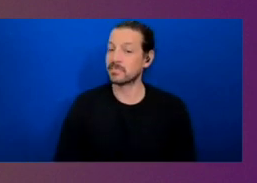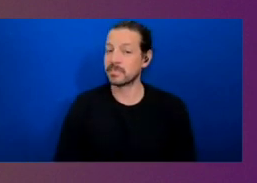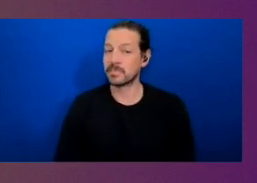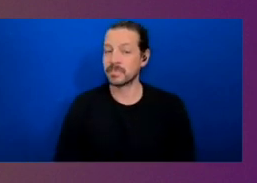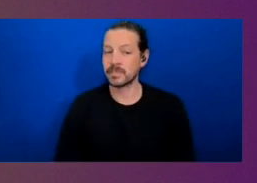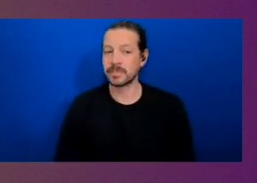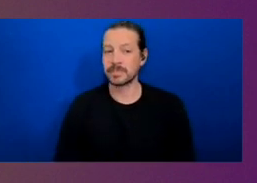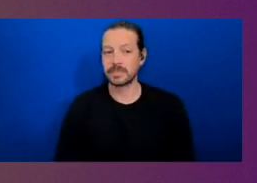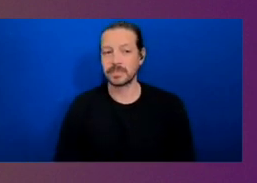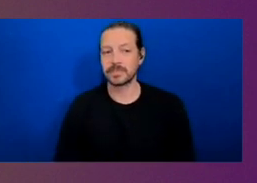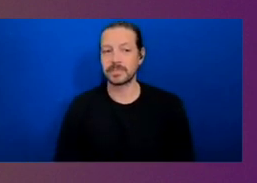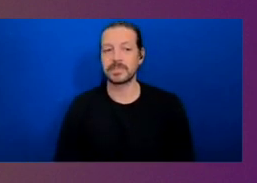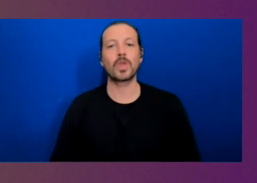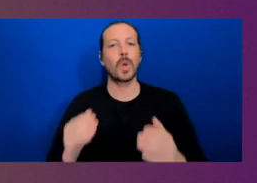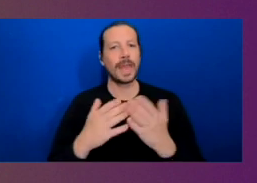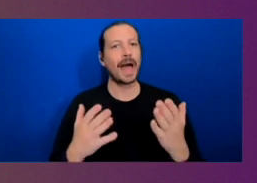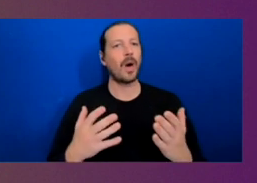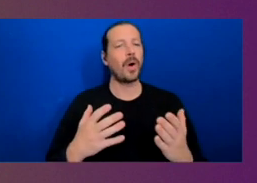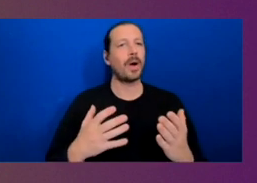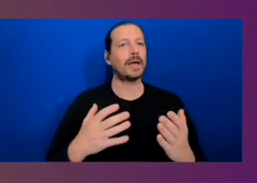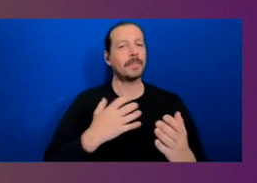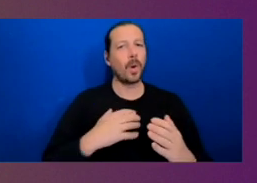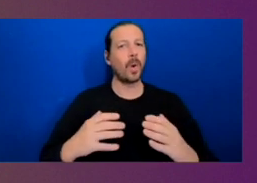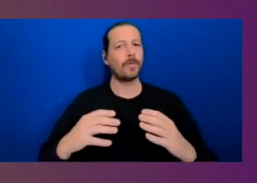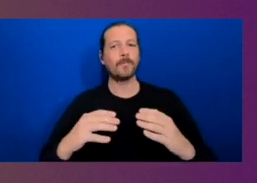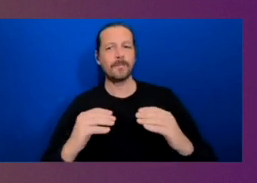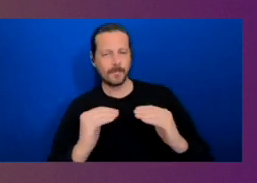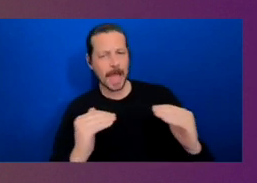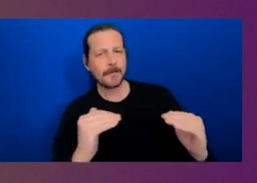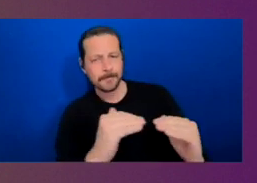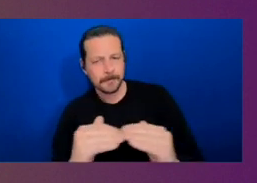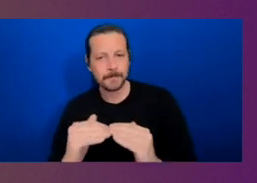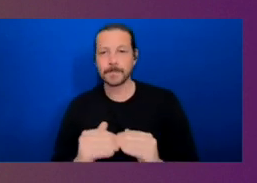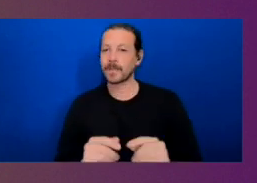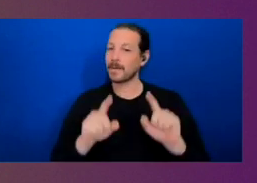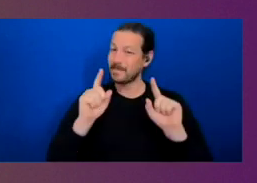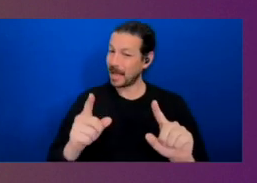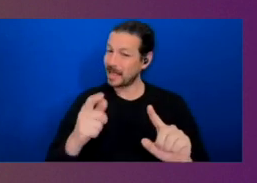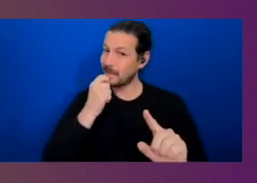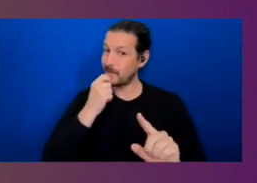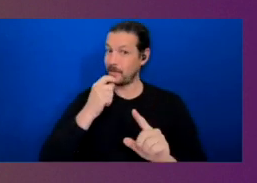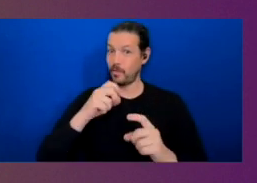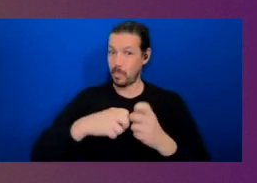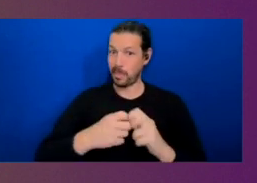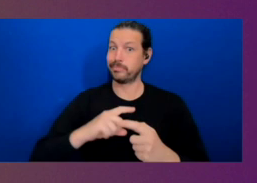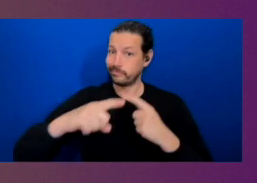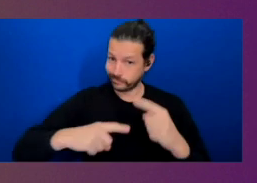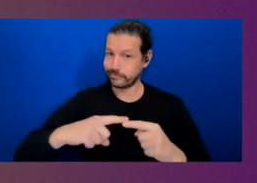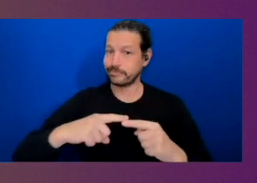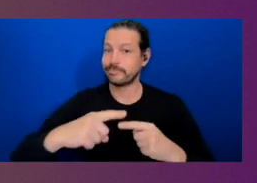say, has started to level out. But we've got a bit of a circular problem on our hands, because a lot of the barriers, and not